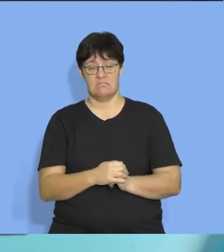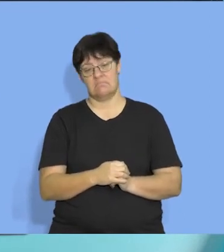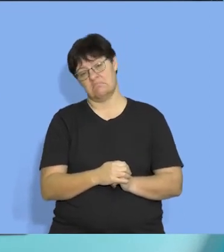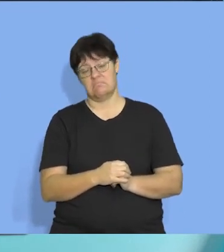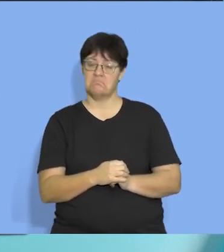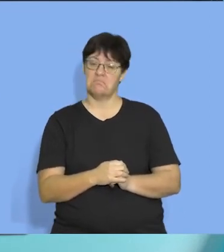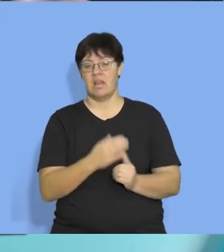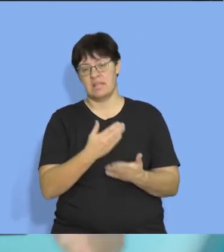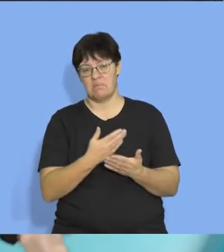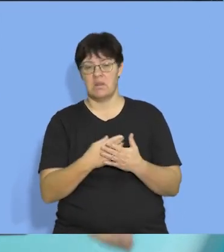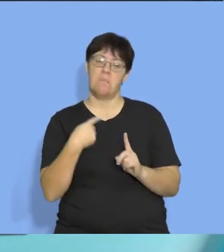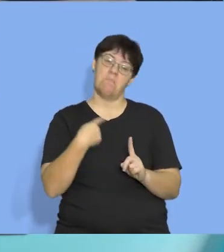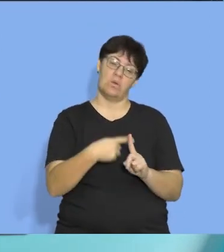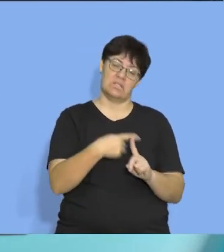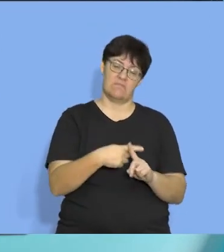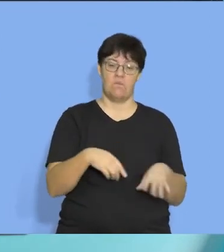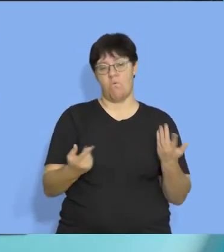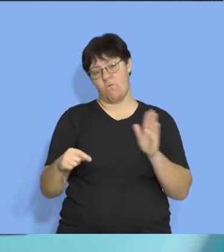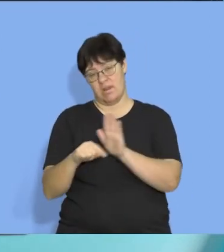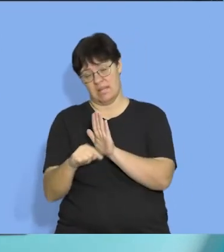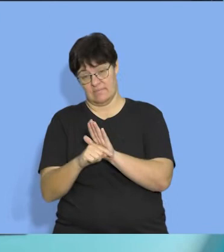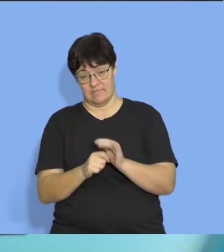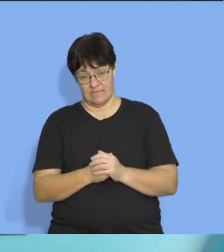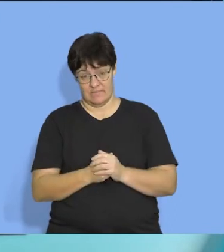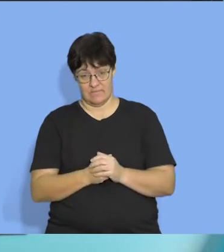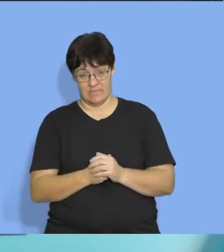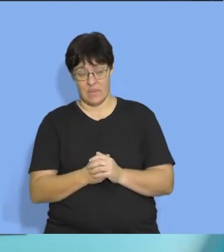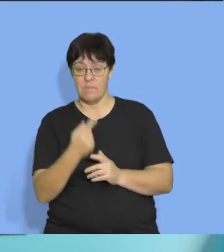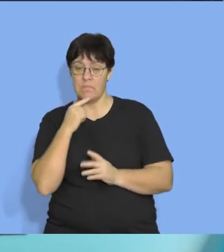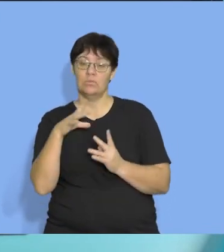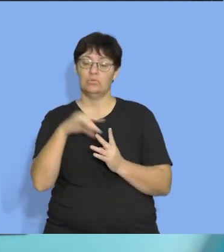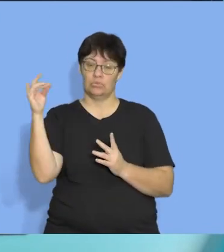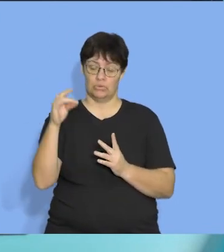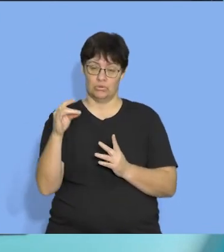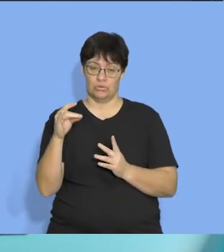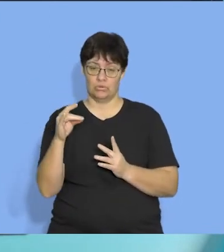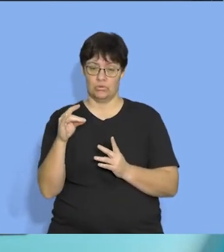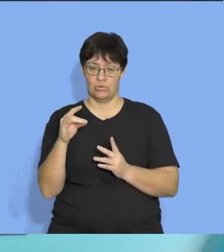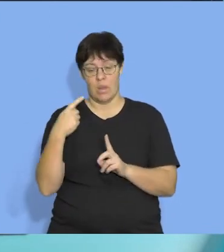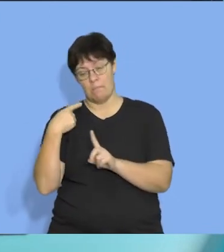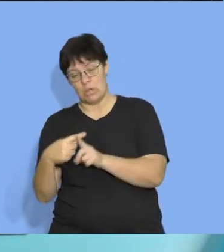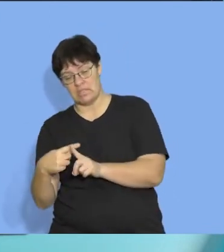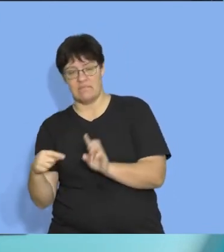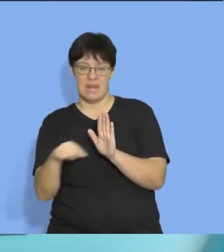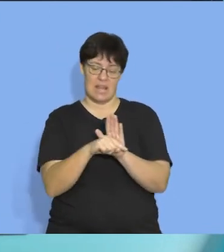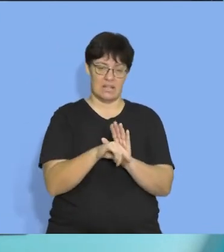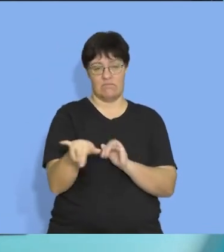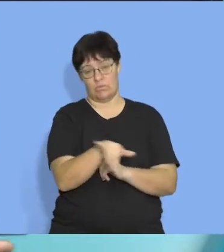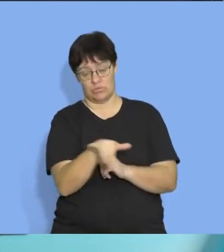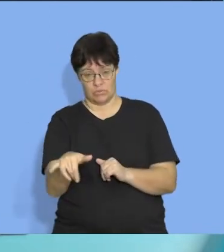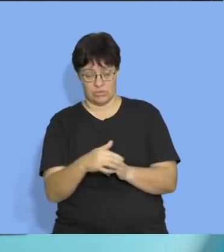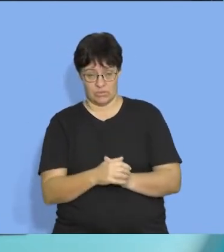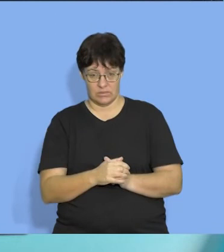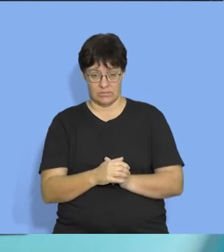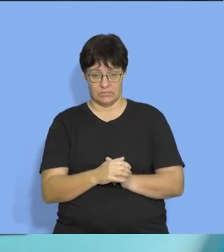be described as a positive or a negative. So I have to choose a direction to be my positive